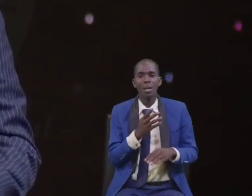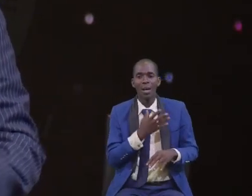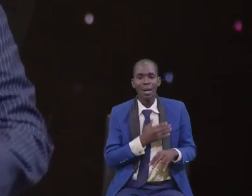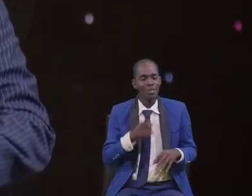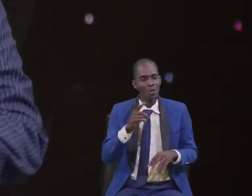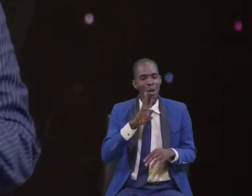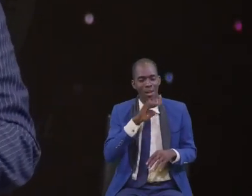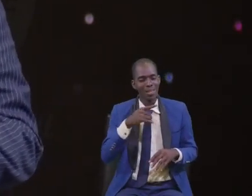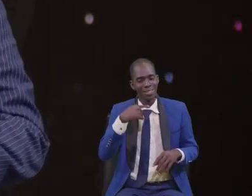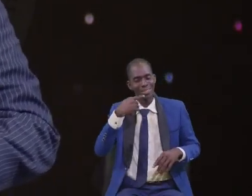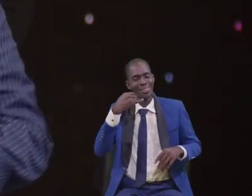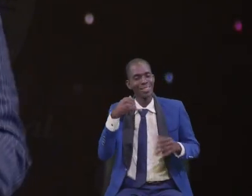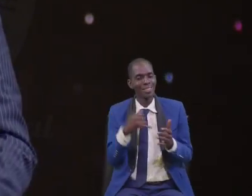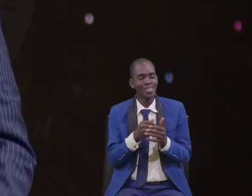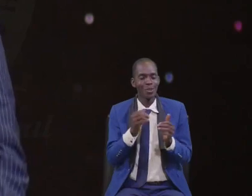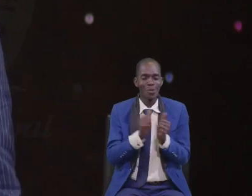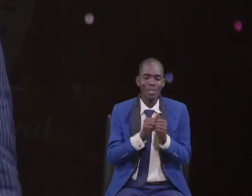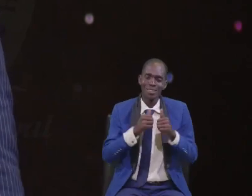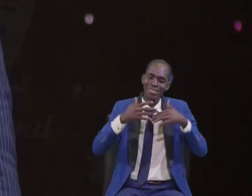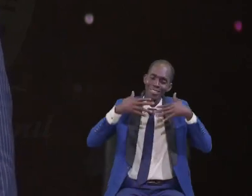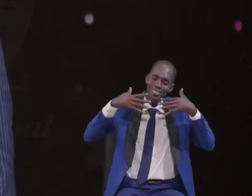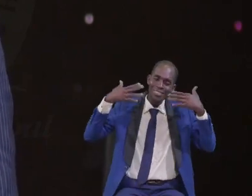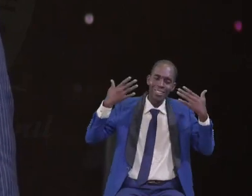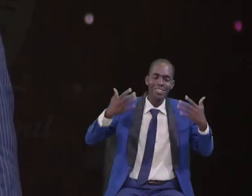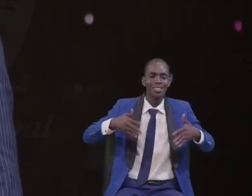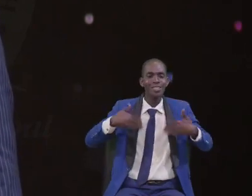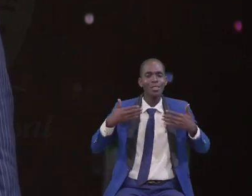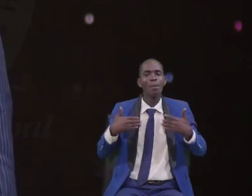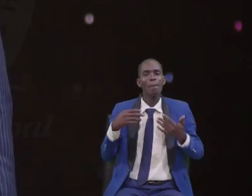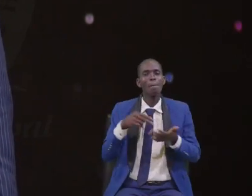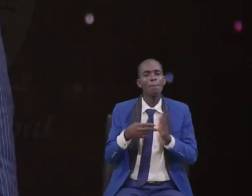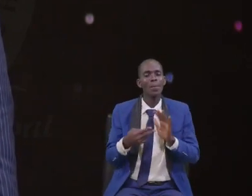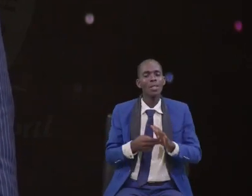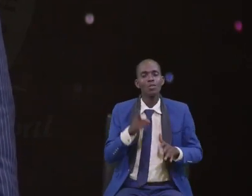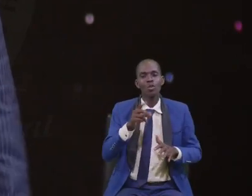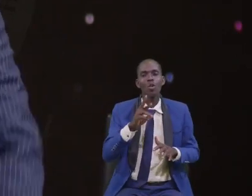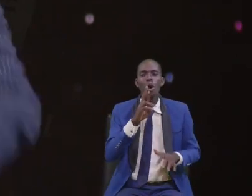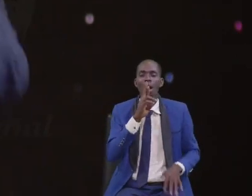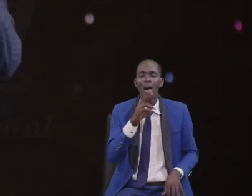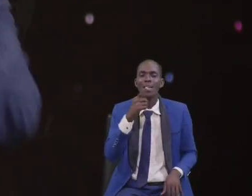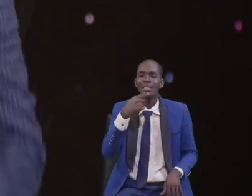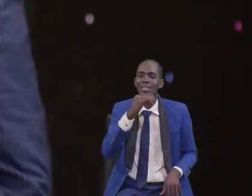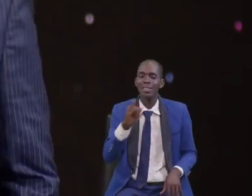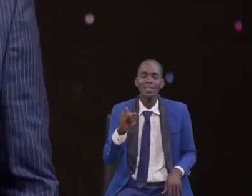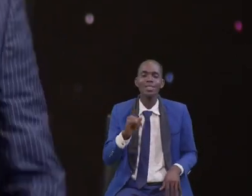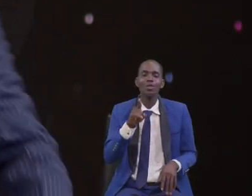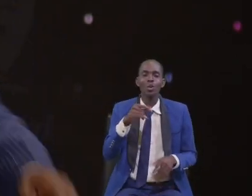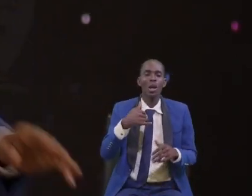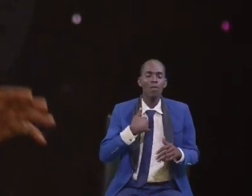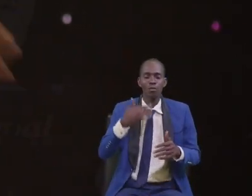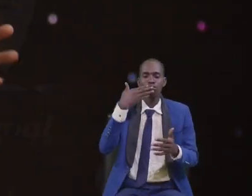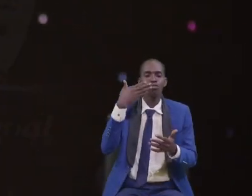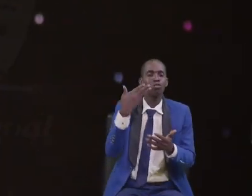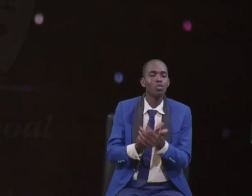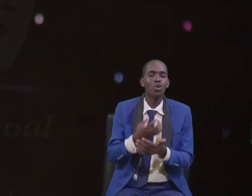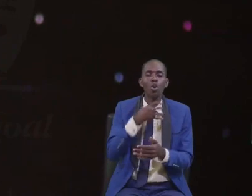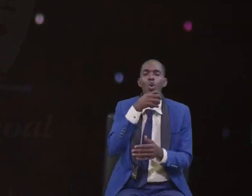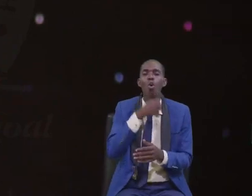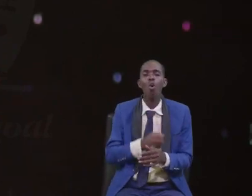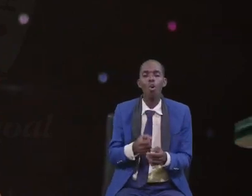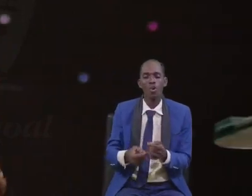with joy. It's like you're saying the good old days as a sinner. You have not repented. If you